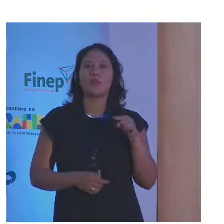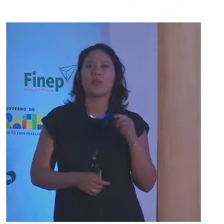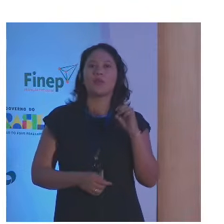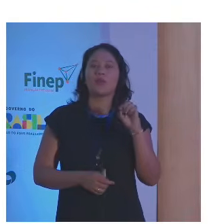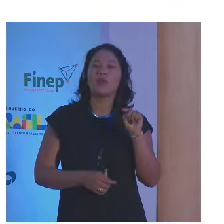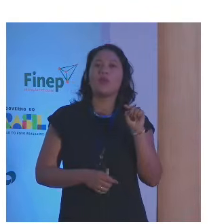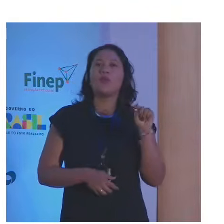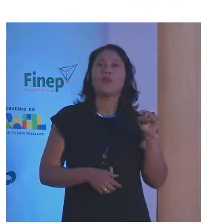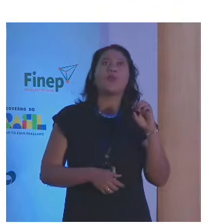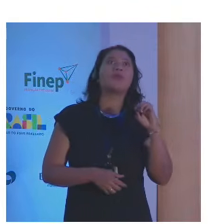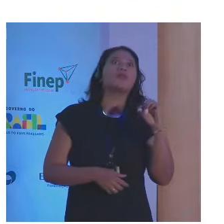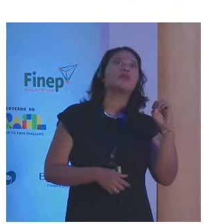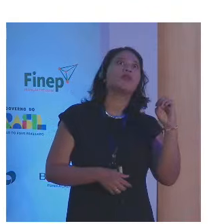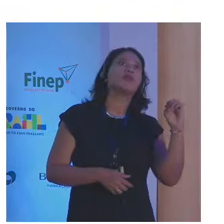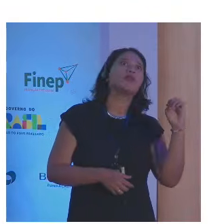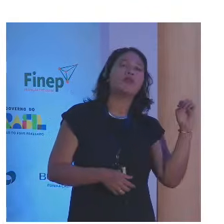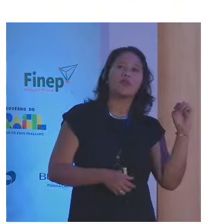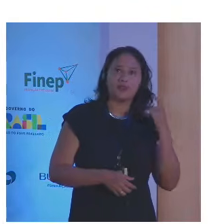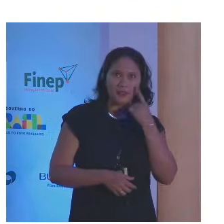0.000